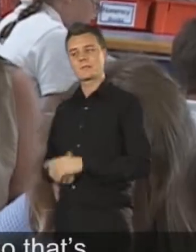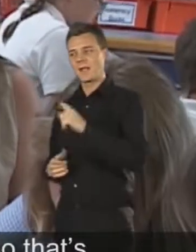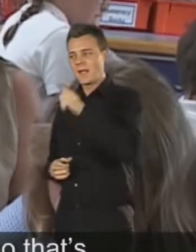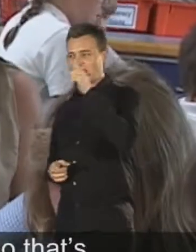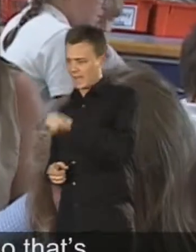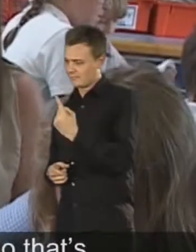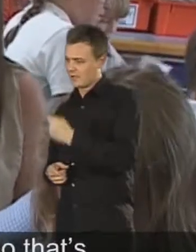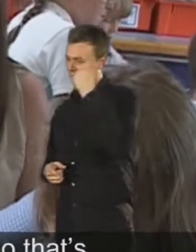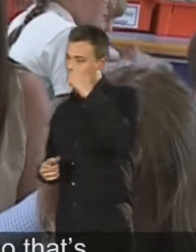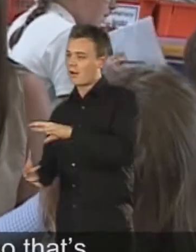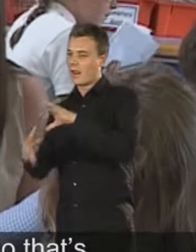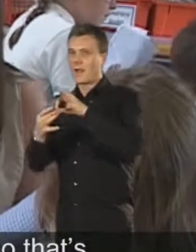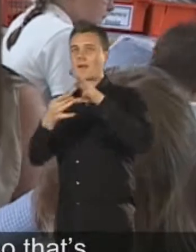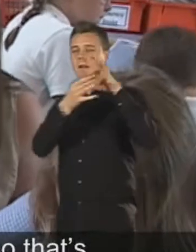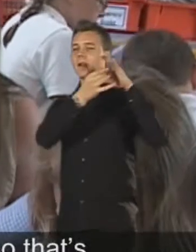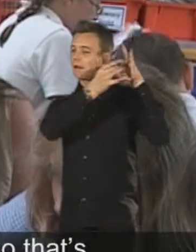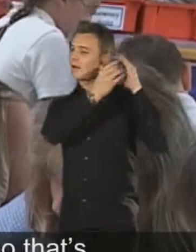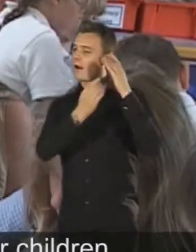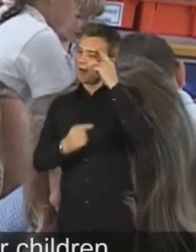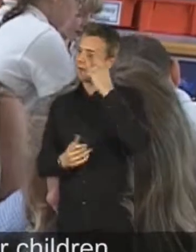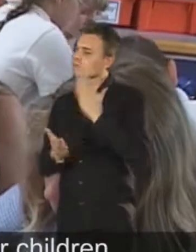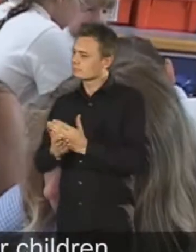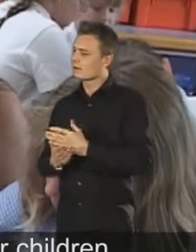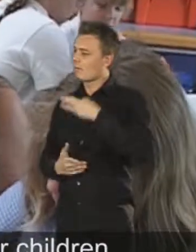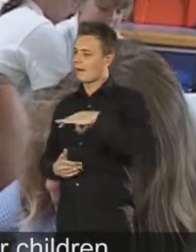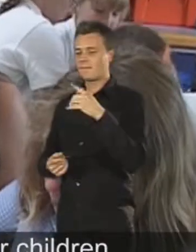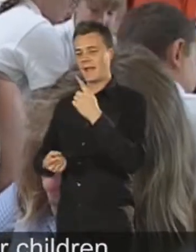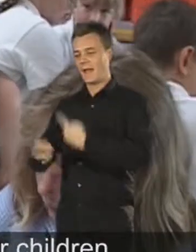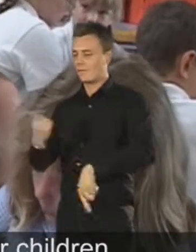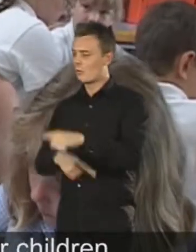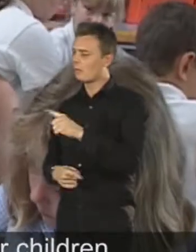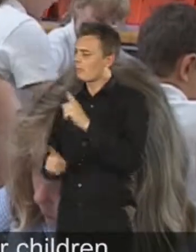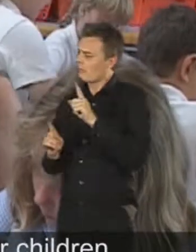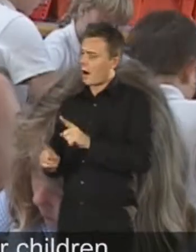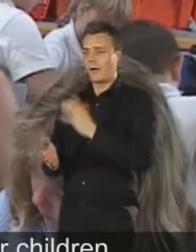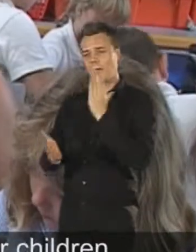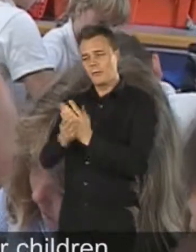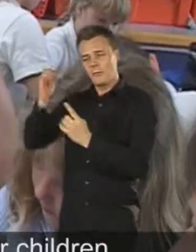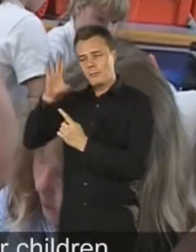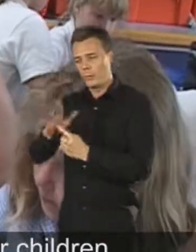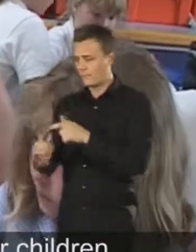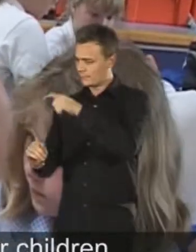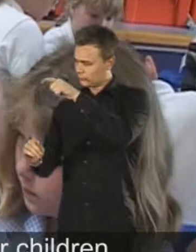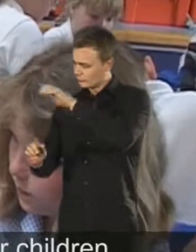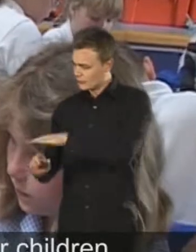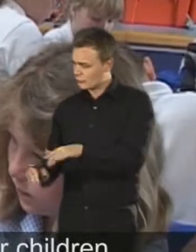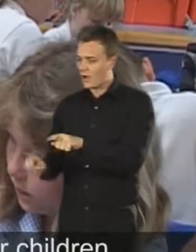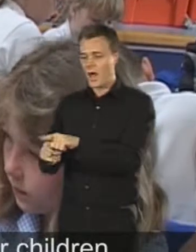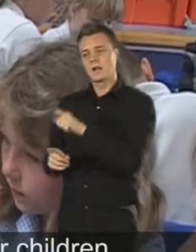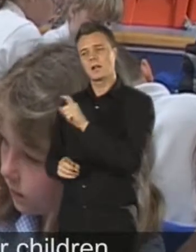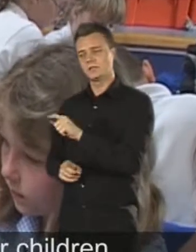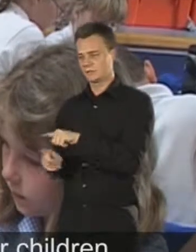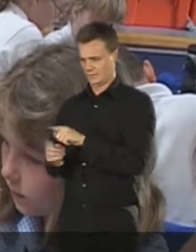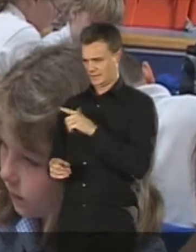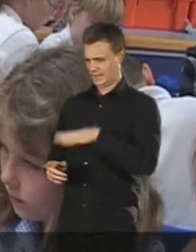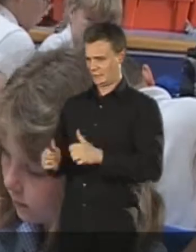all the time. So that's another thing I think that obviously benefits everybody, but is really important for children such as Curtis, who needs that